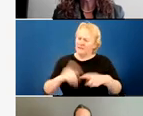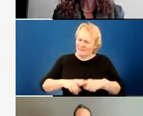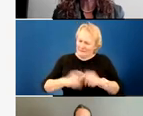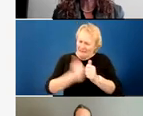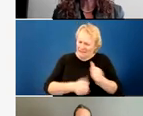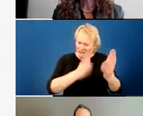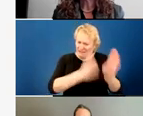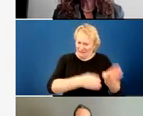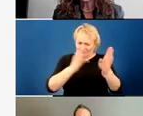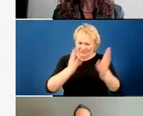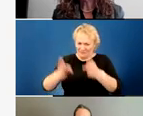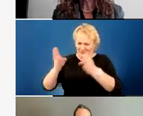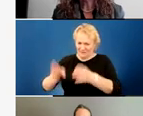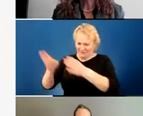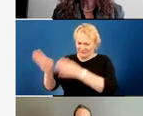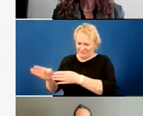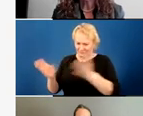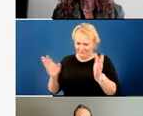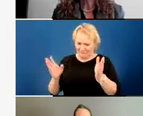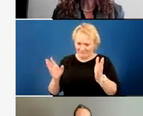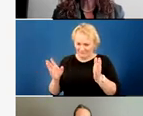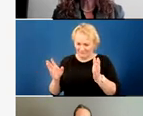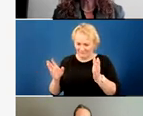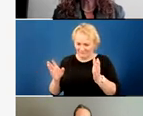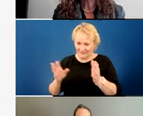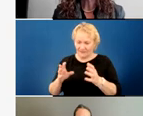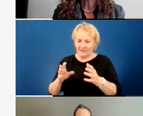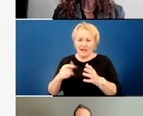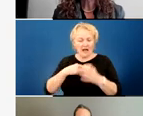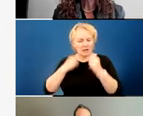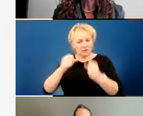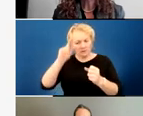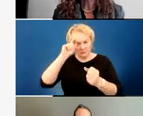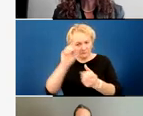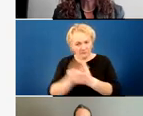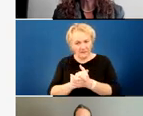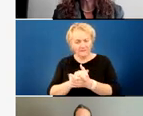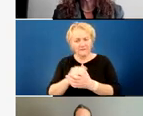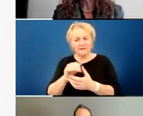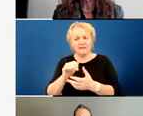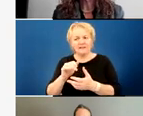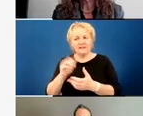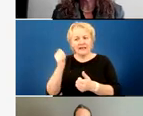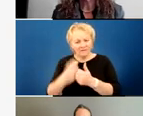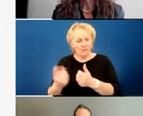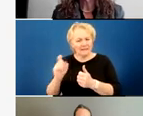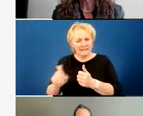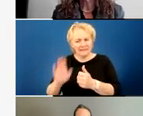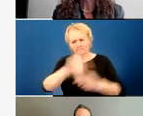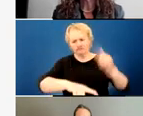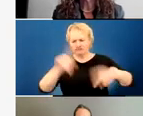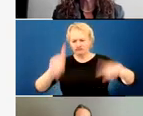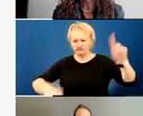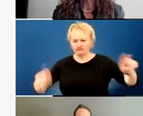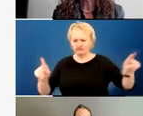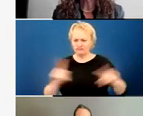individualized kind of process. I'm a firm believer, you know, everybody has different needs. And so there's